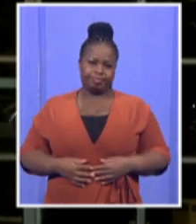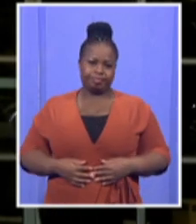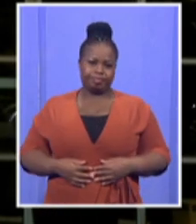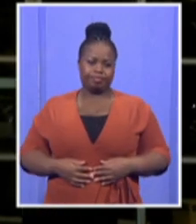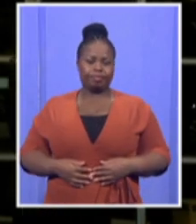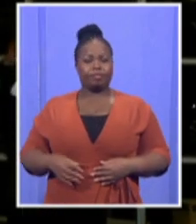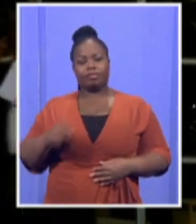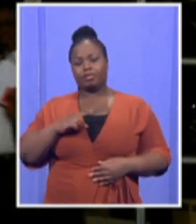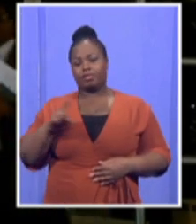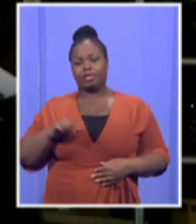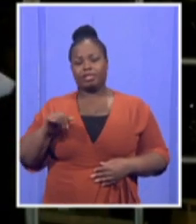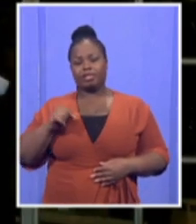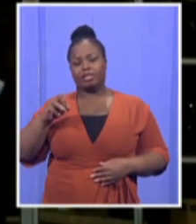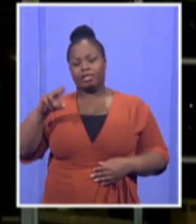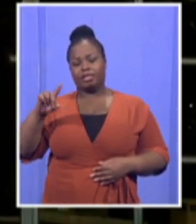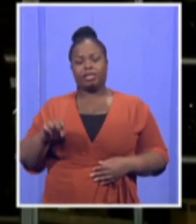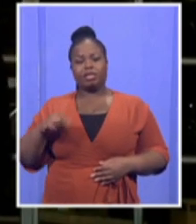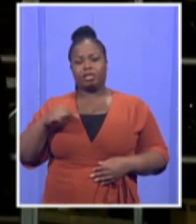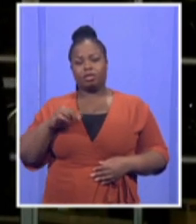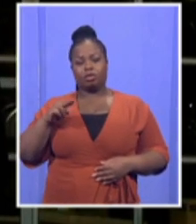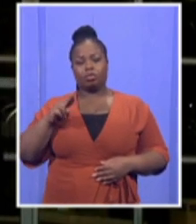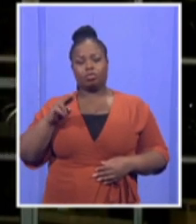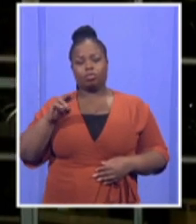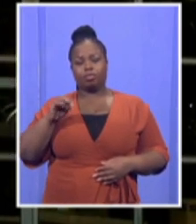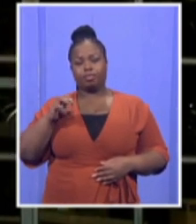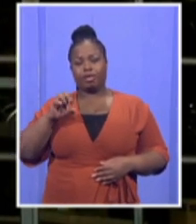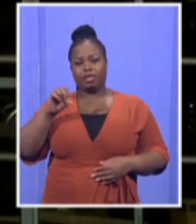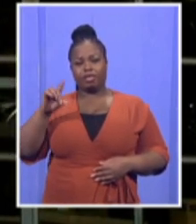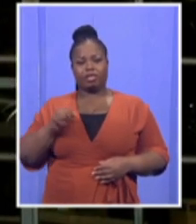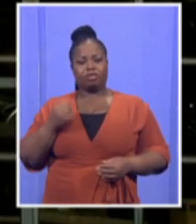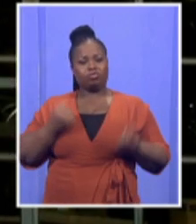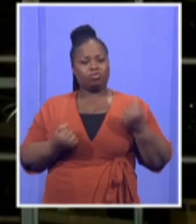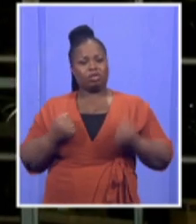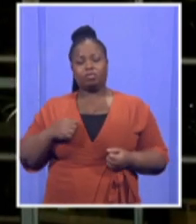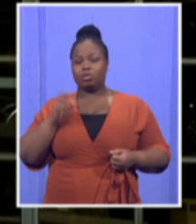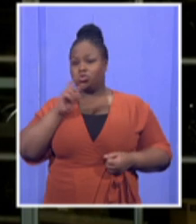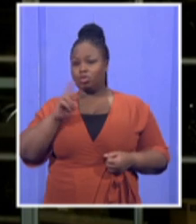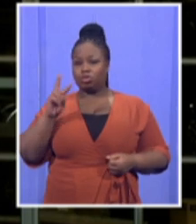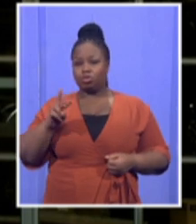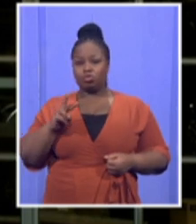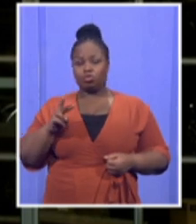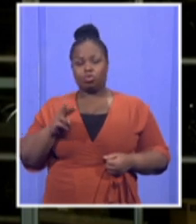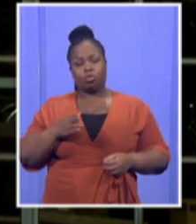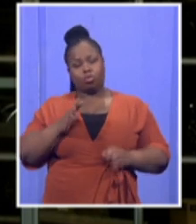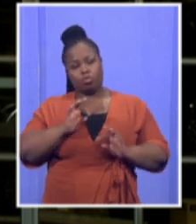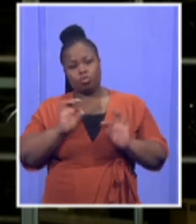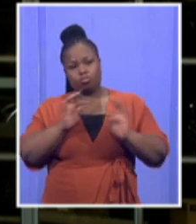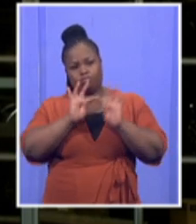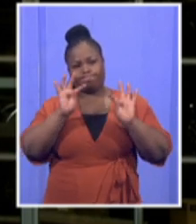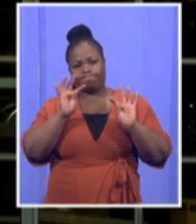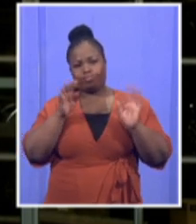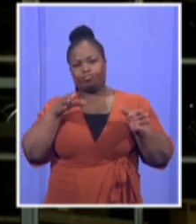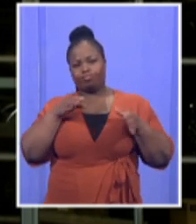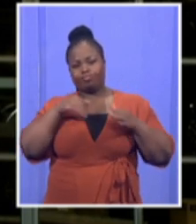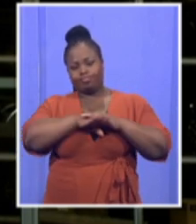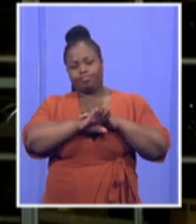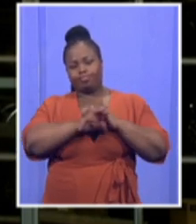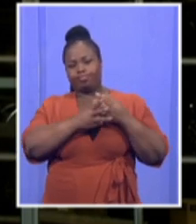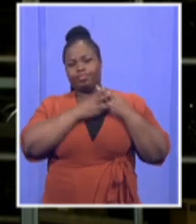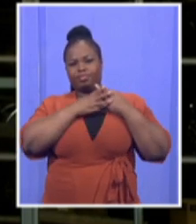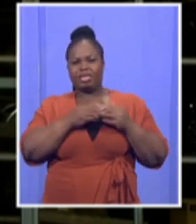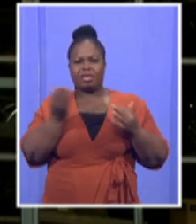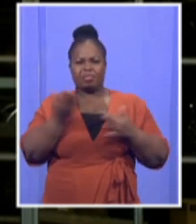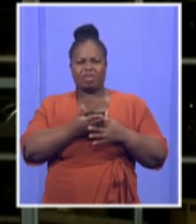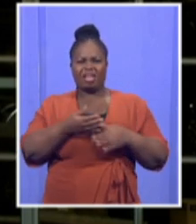Zandile Gumede trial and others. 22 of them are in the dock at the moment. We did take a short break early this morning. There has